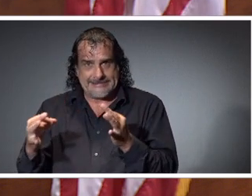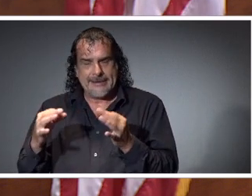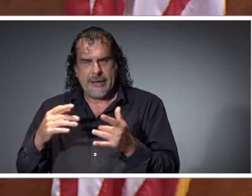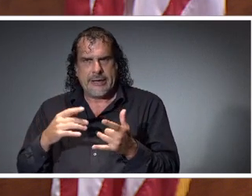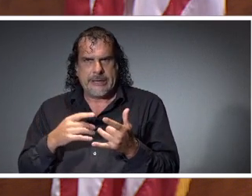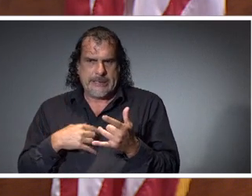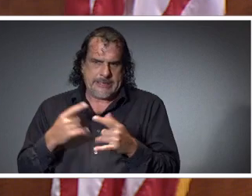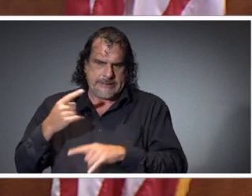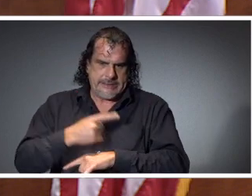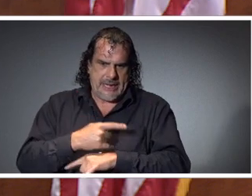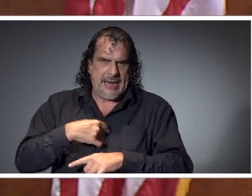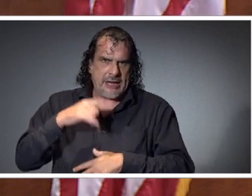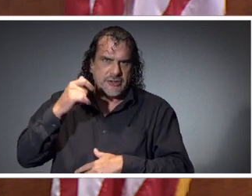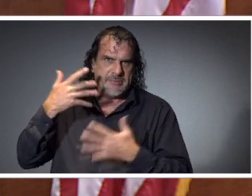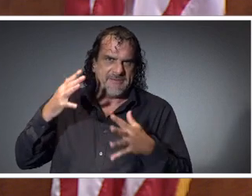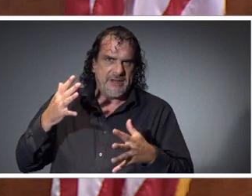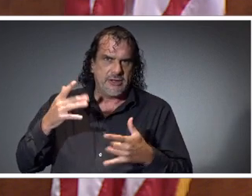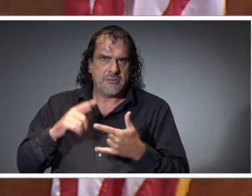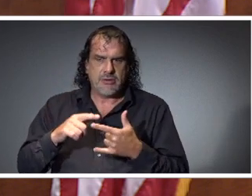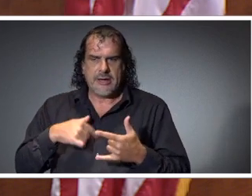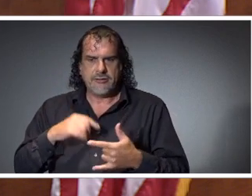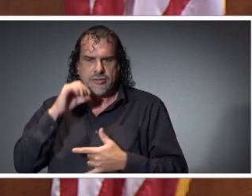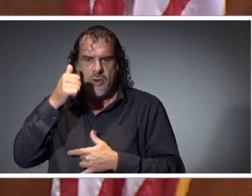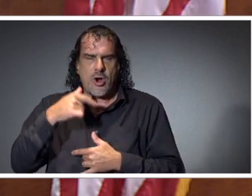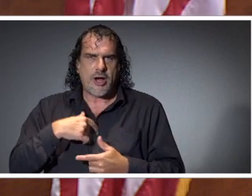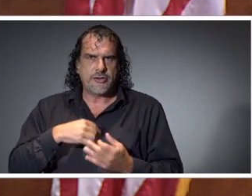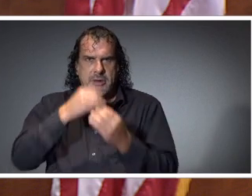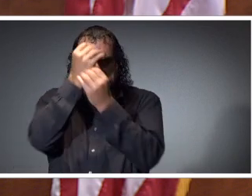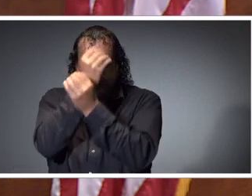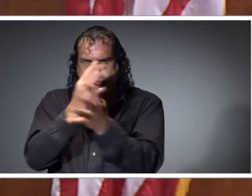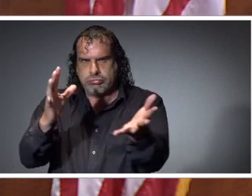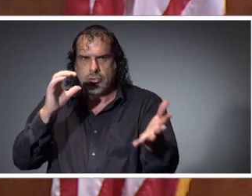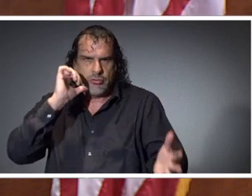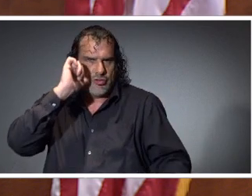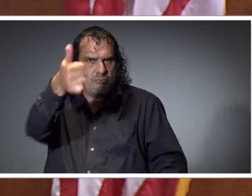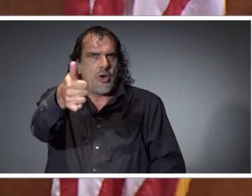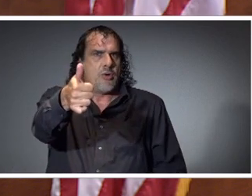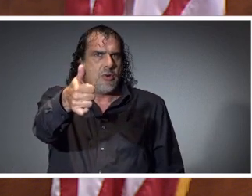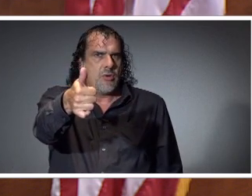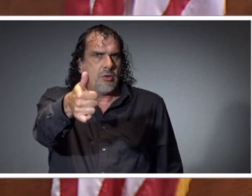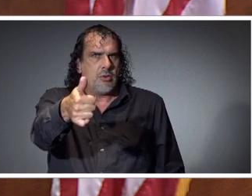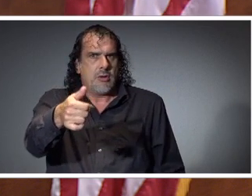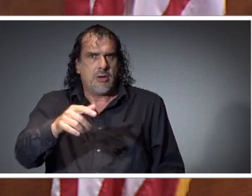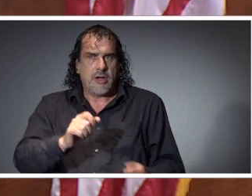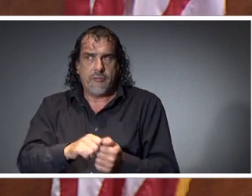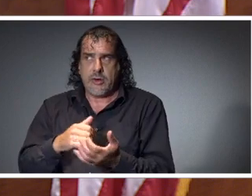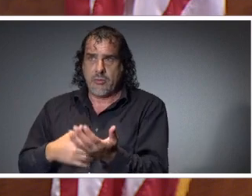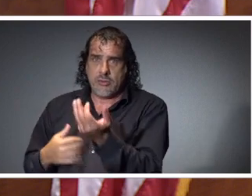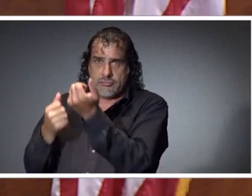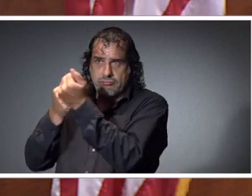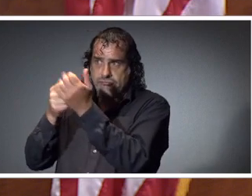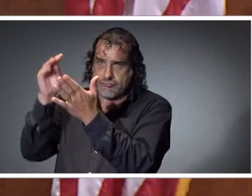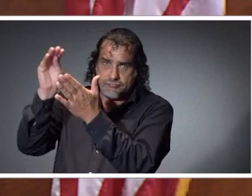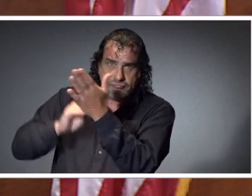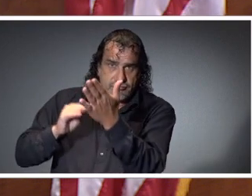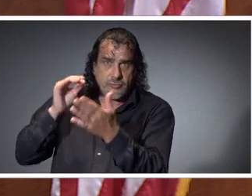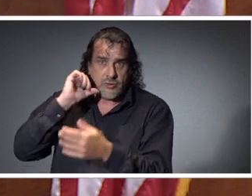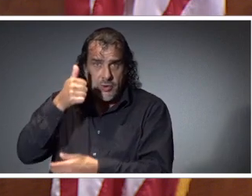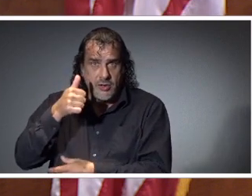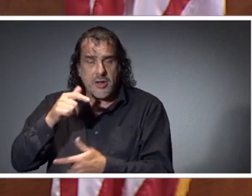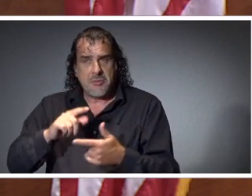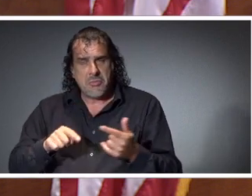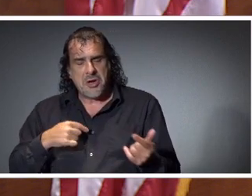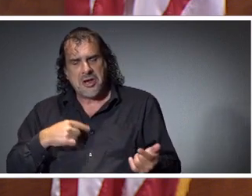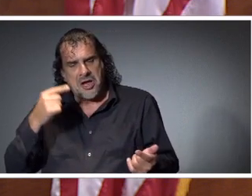announcement, final announcement as to whether or not we're going to apply tomorrow afternoon. But yes, it does appear that you